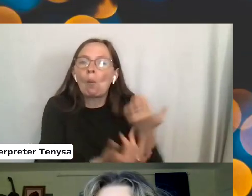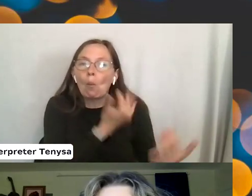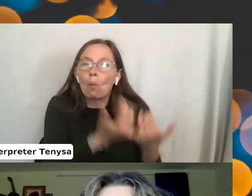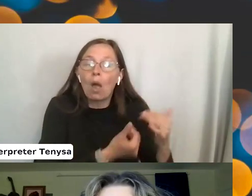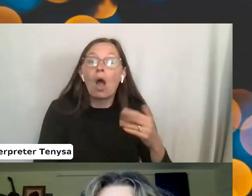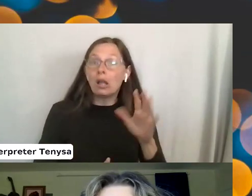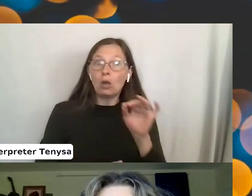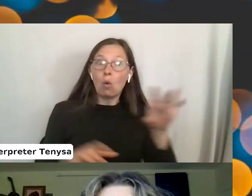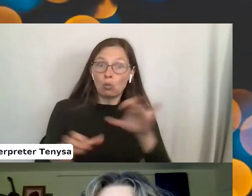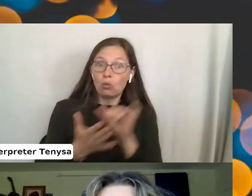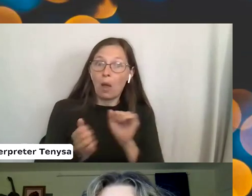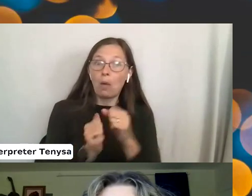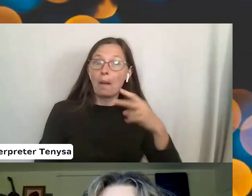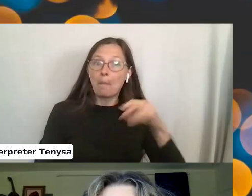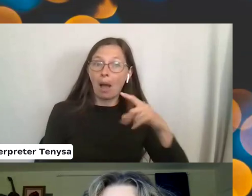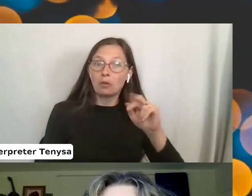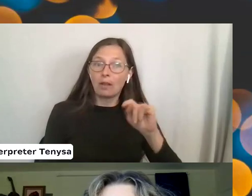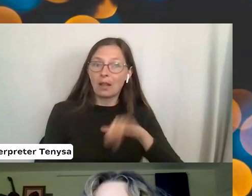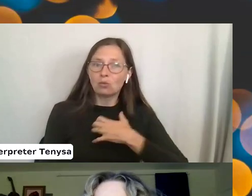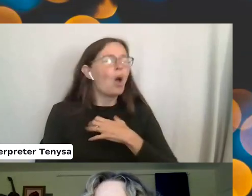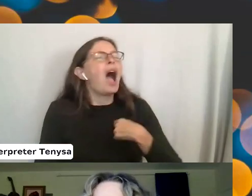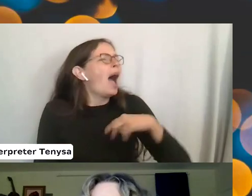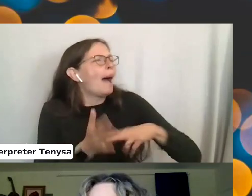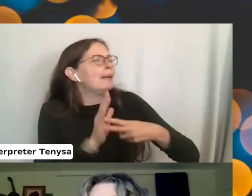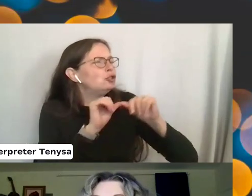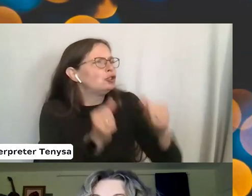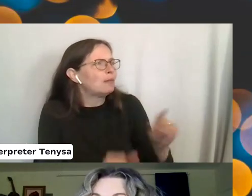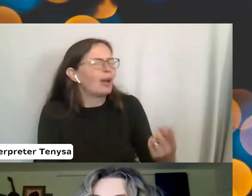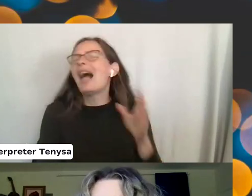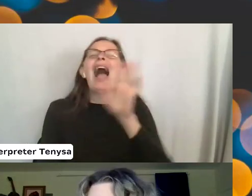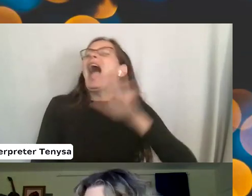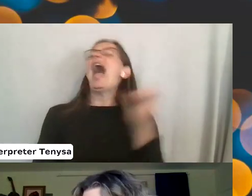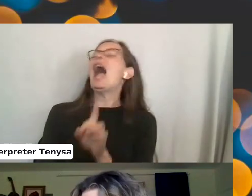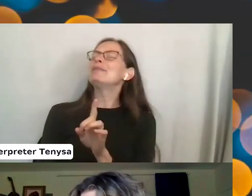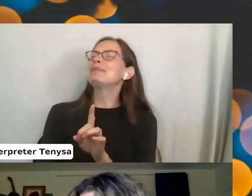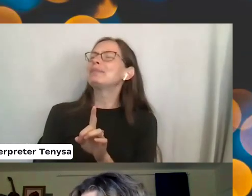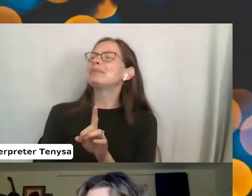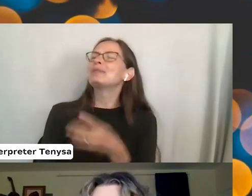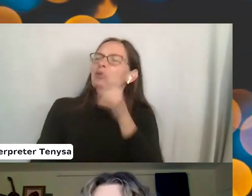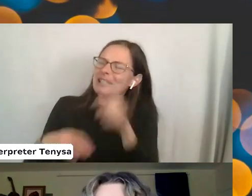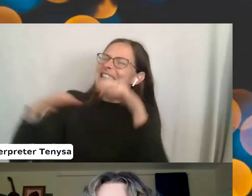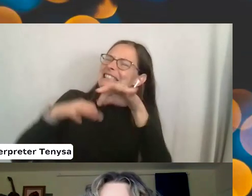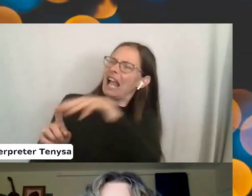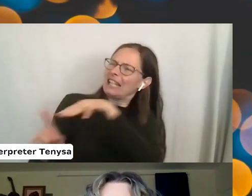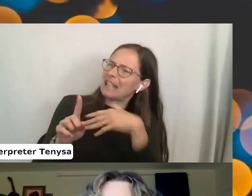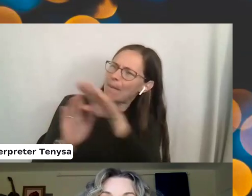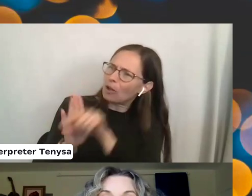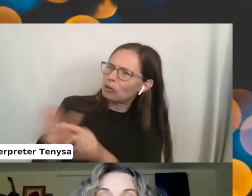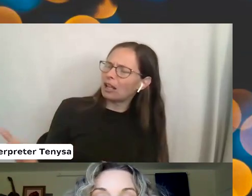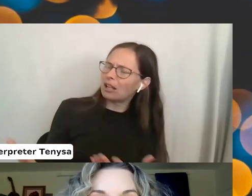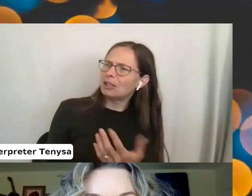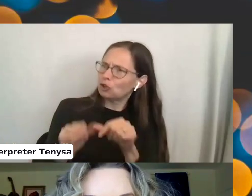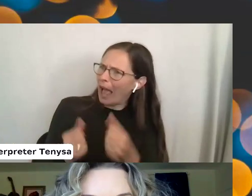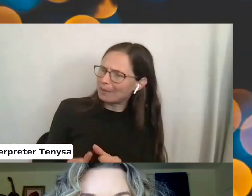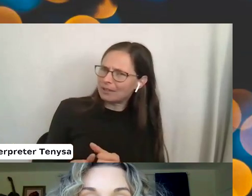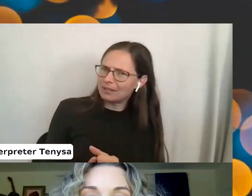be gross. I'm just talking about shapes here, though. See, I need context. Shapes. You're